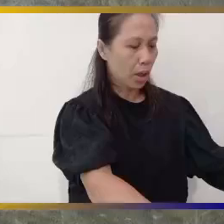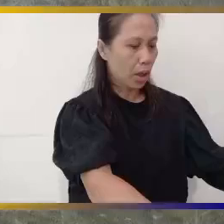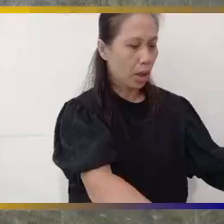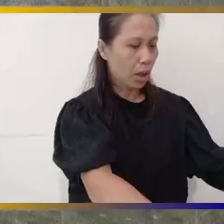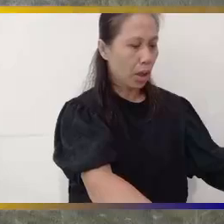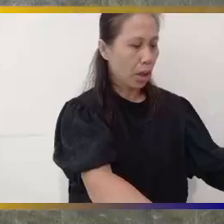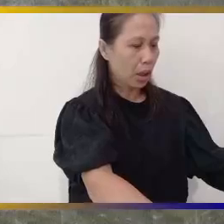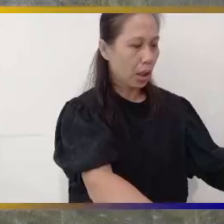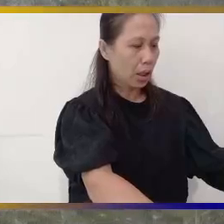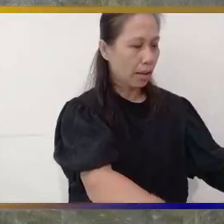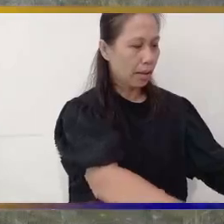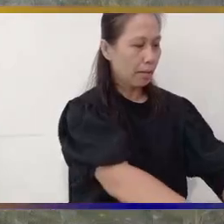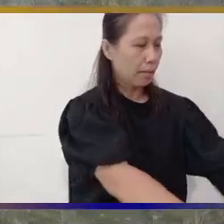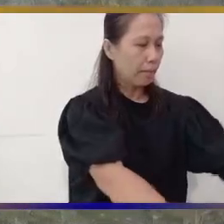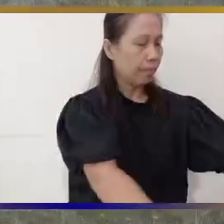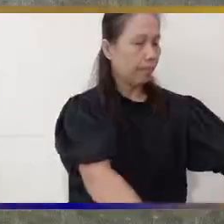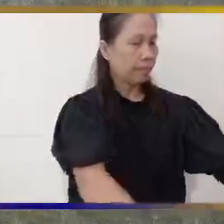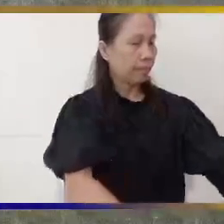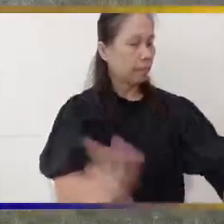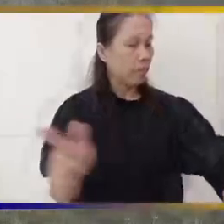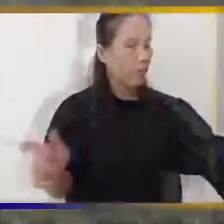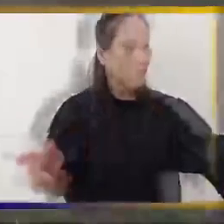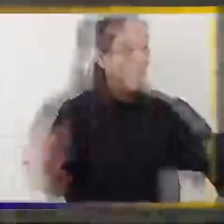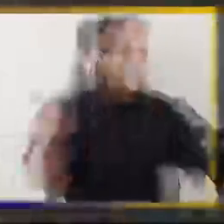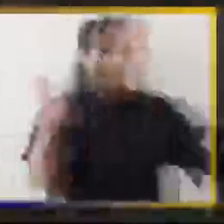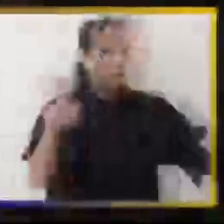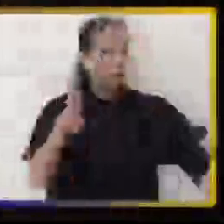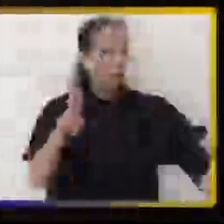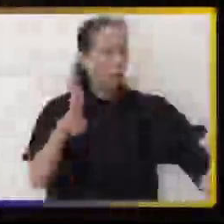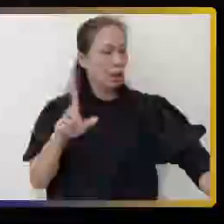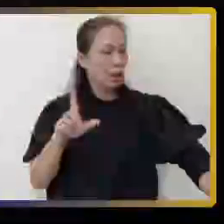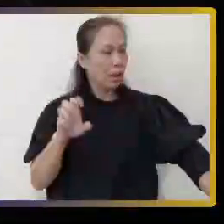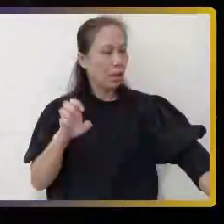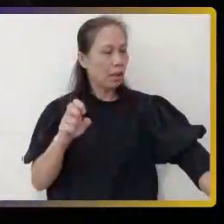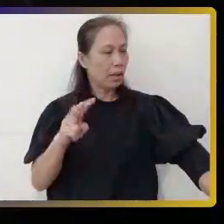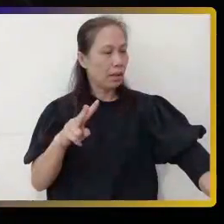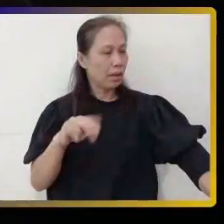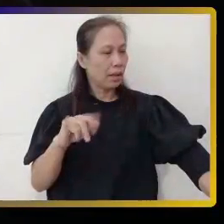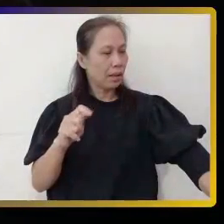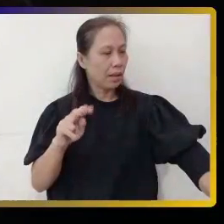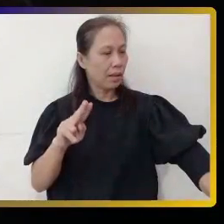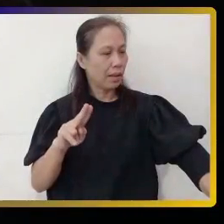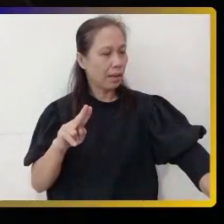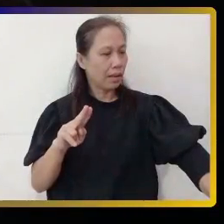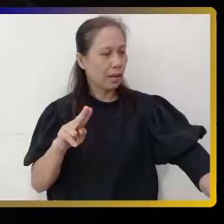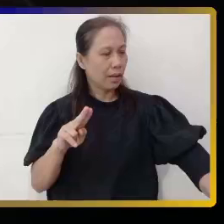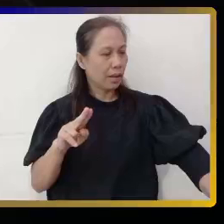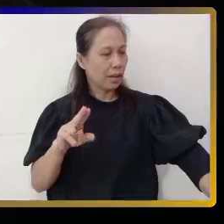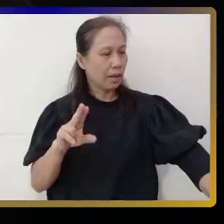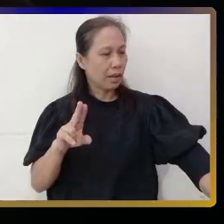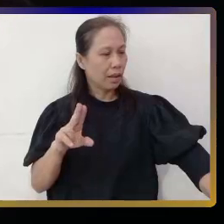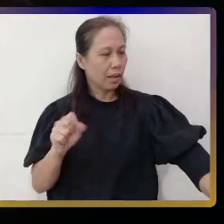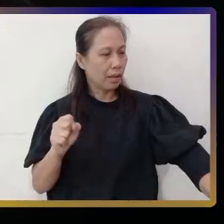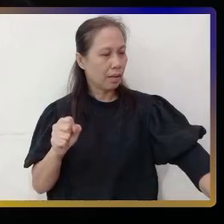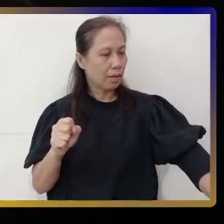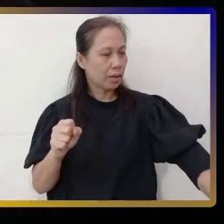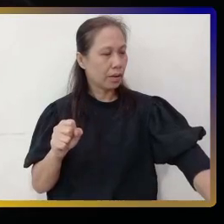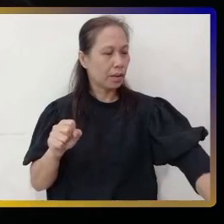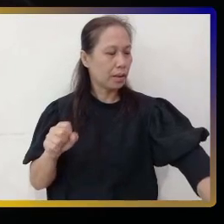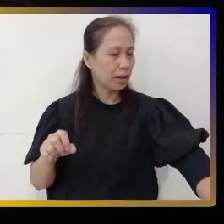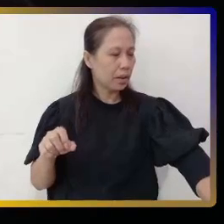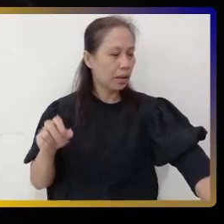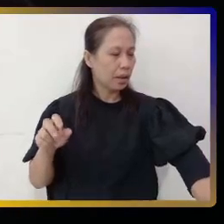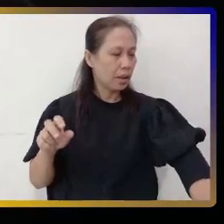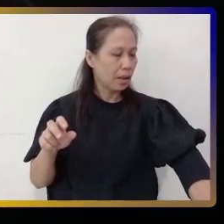okay now verse number 19 chapter 22 of the book of L Genesis Exodus leviticus numbers